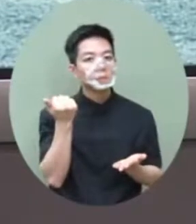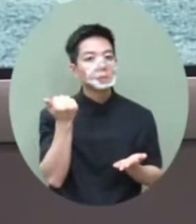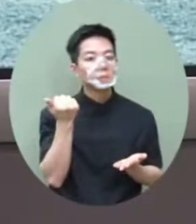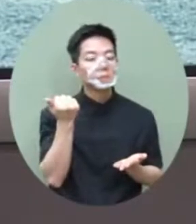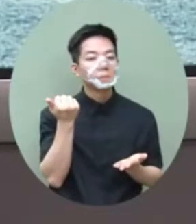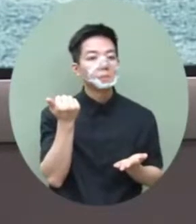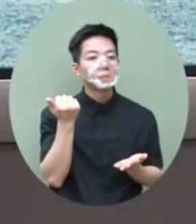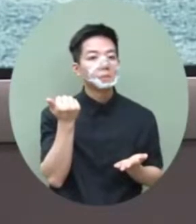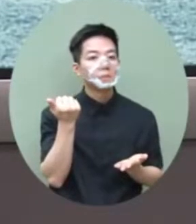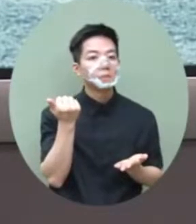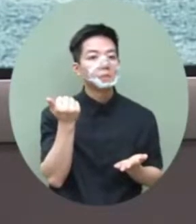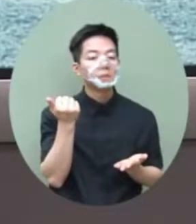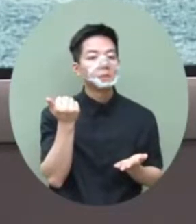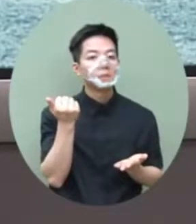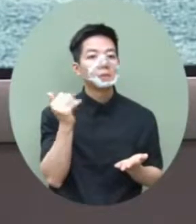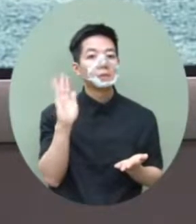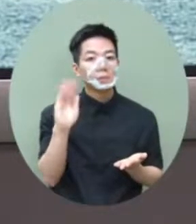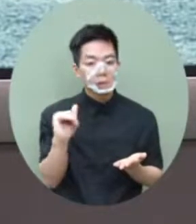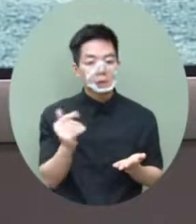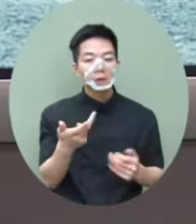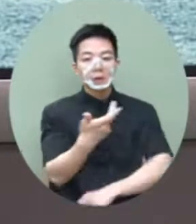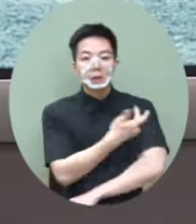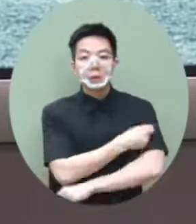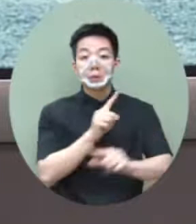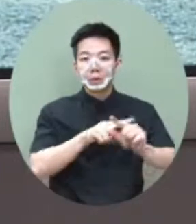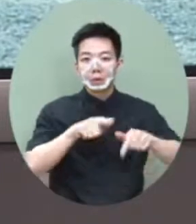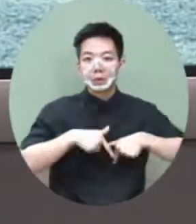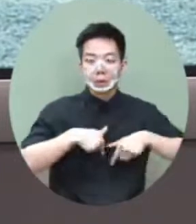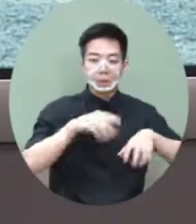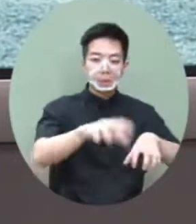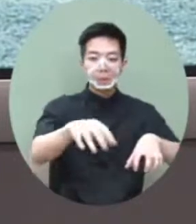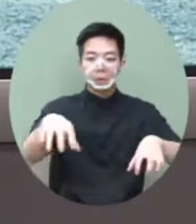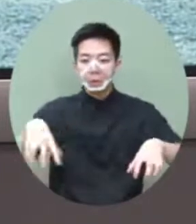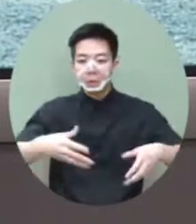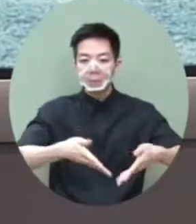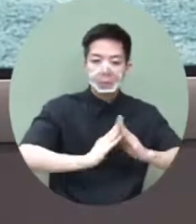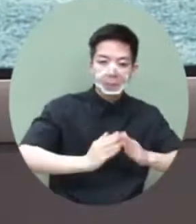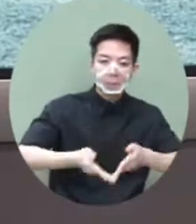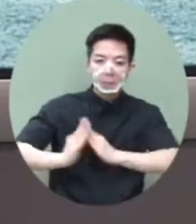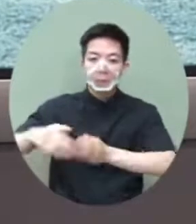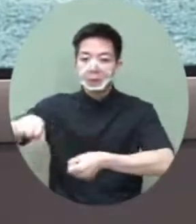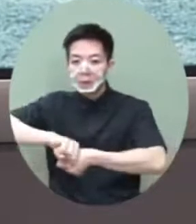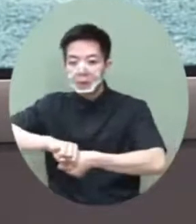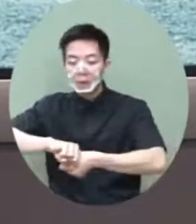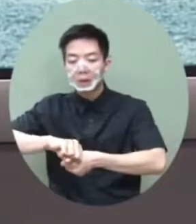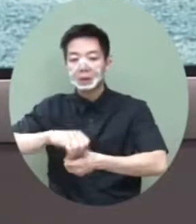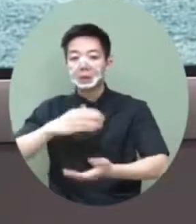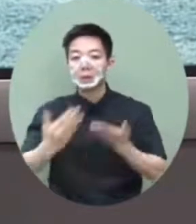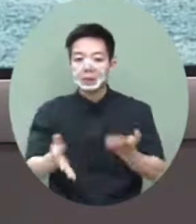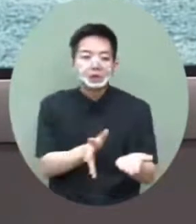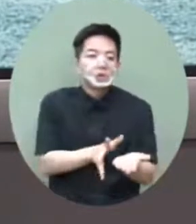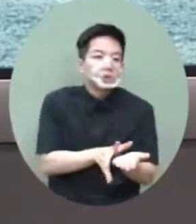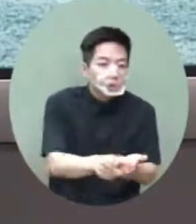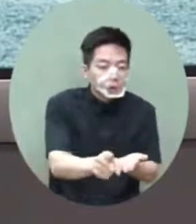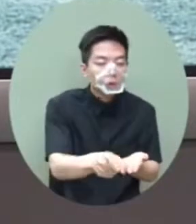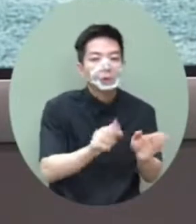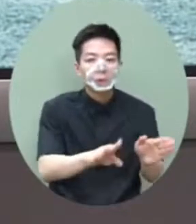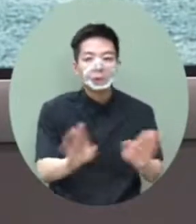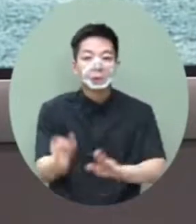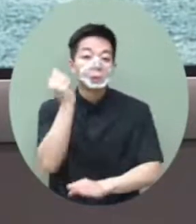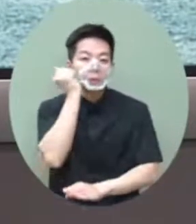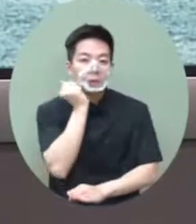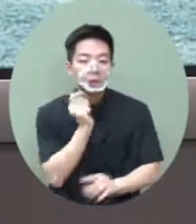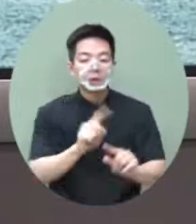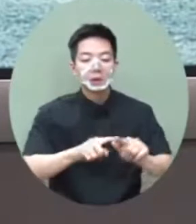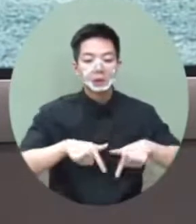centers, even vaccination centers that are designated for elderly people, and also mobile vaccination